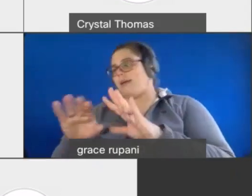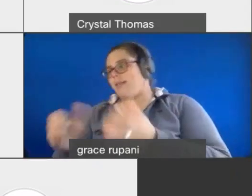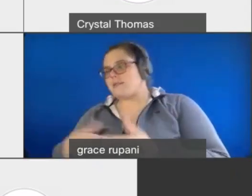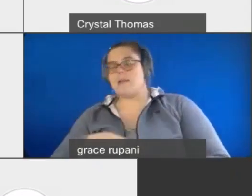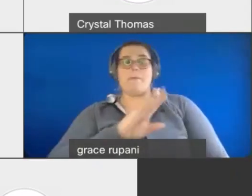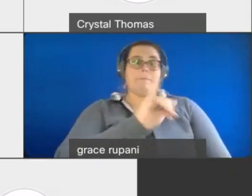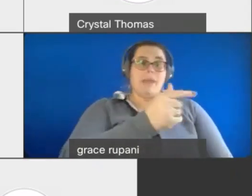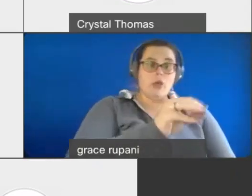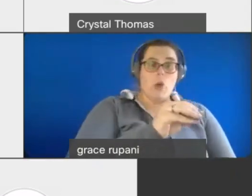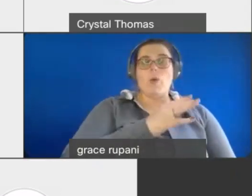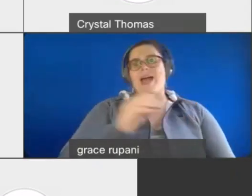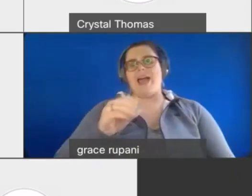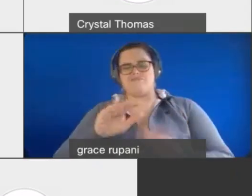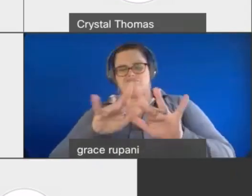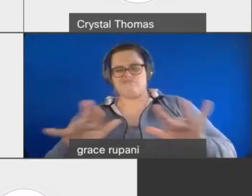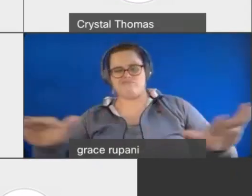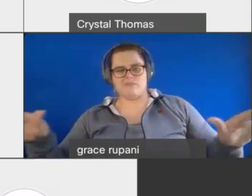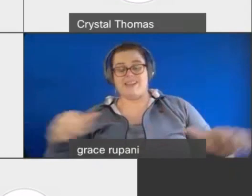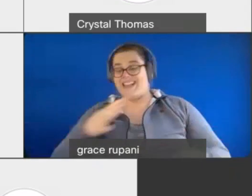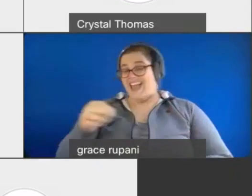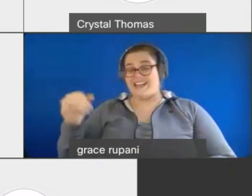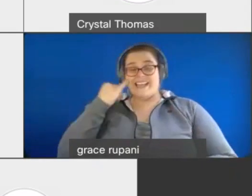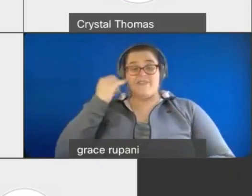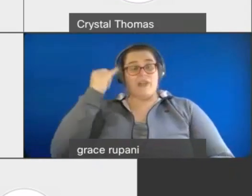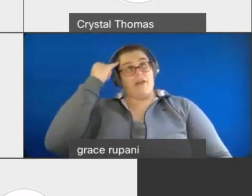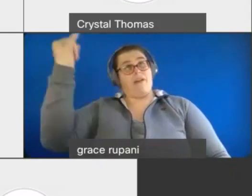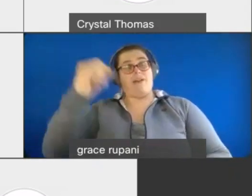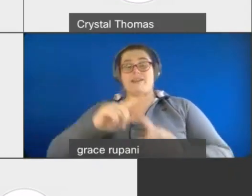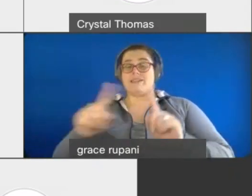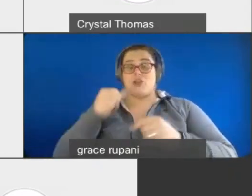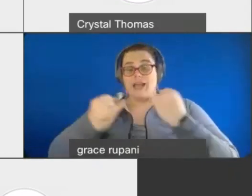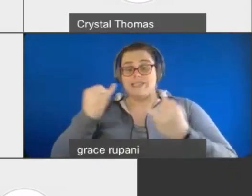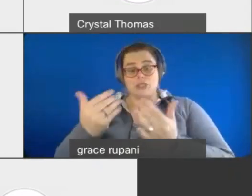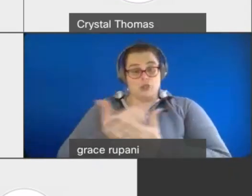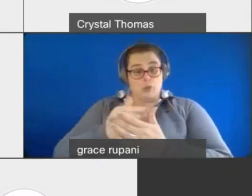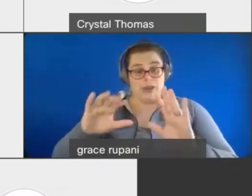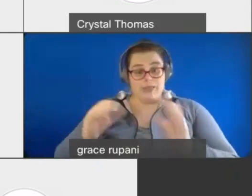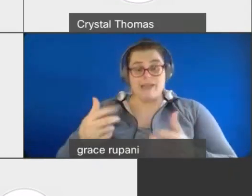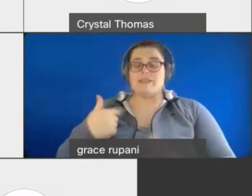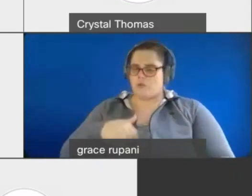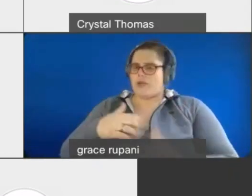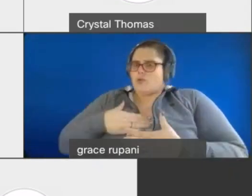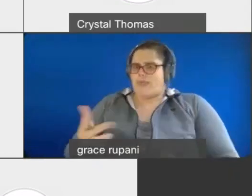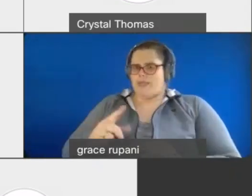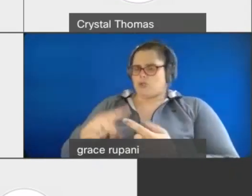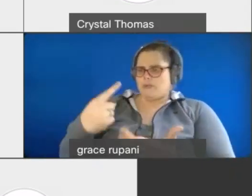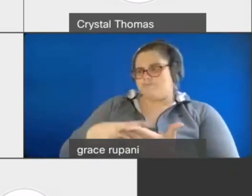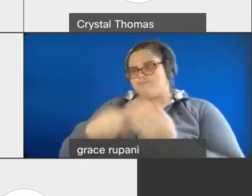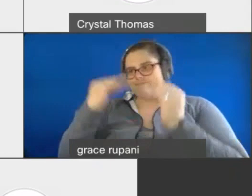fact, they can even suggest any classes they want, and we would definitely create that a virtual opportunity for them. And we all also paired up with